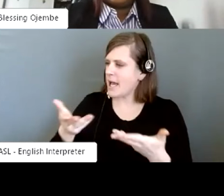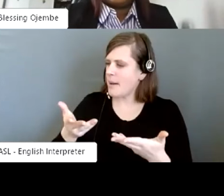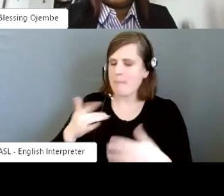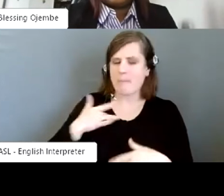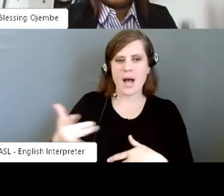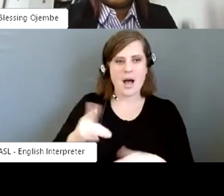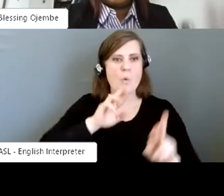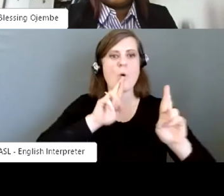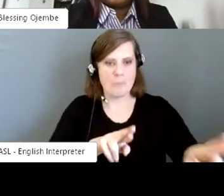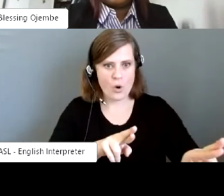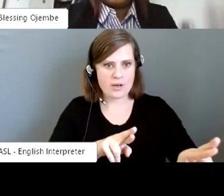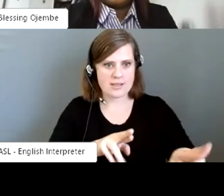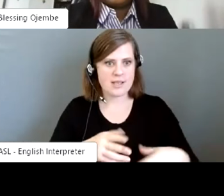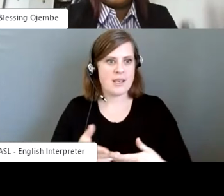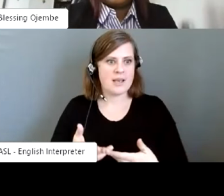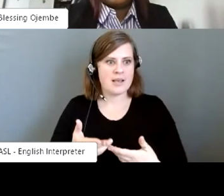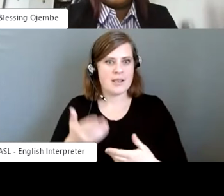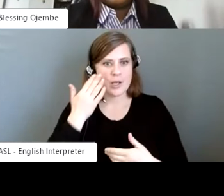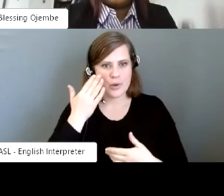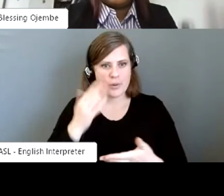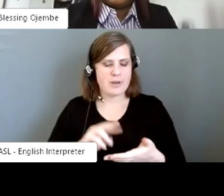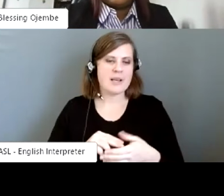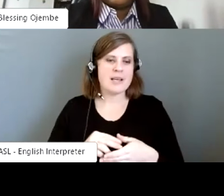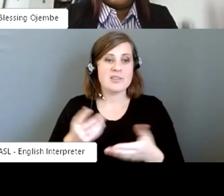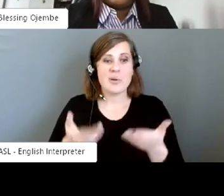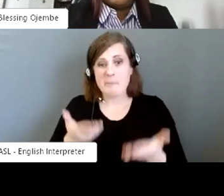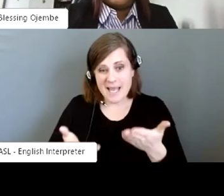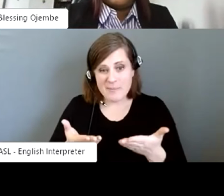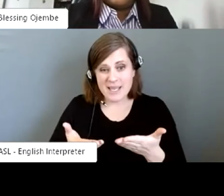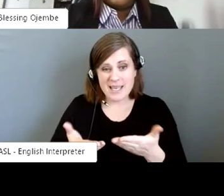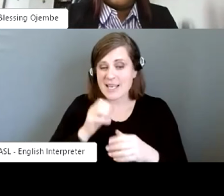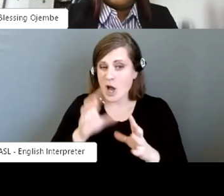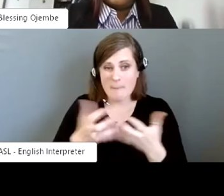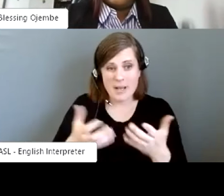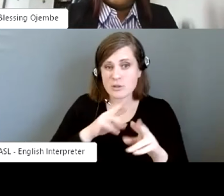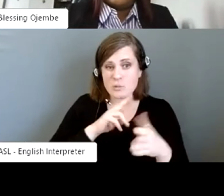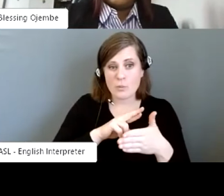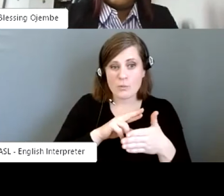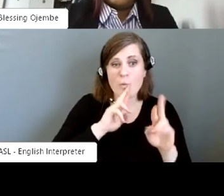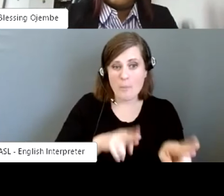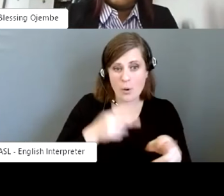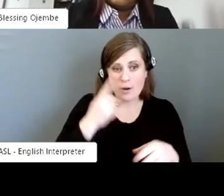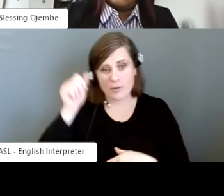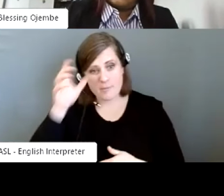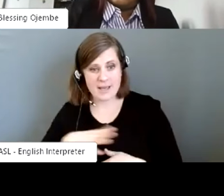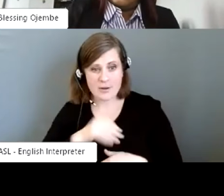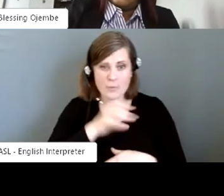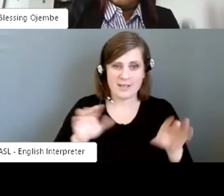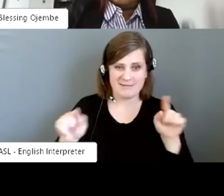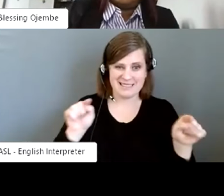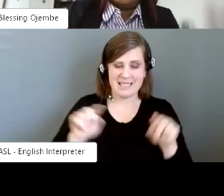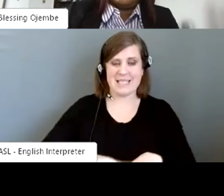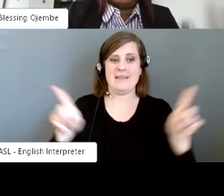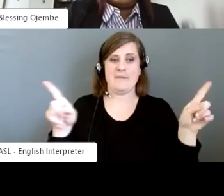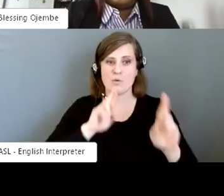are often not their strong suit. And as a result of that, that might be underreporting when it comes to male being reporting their abuse.